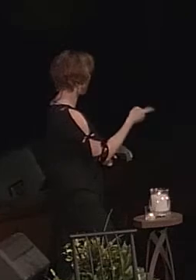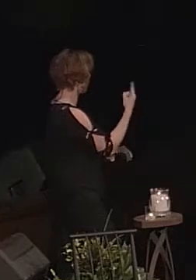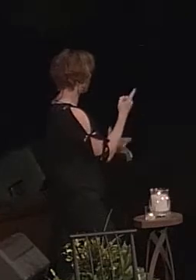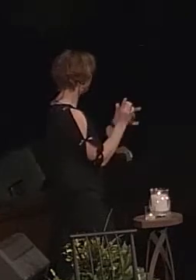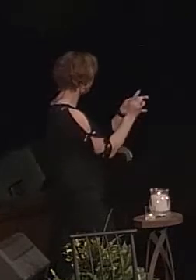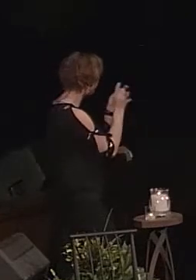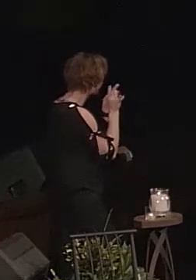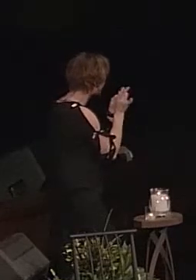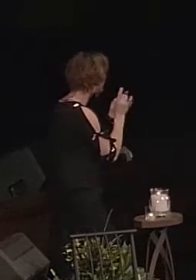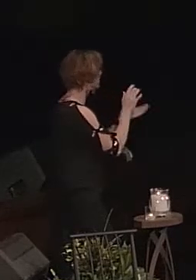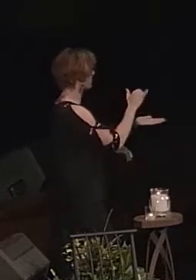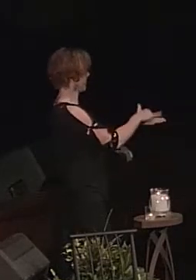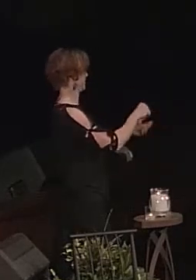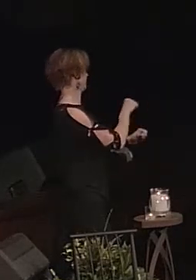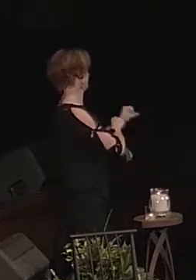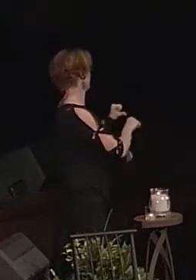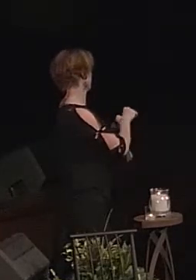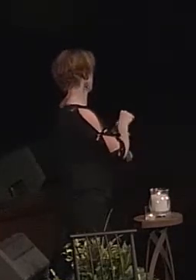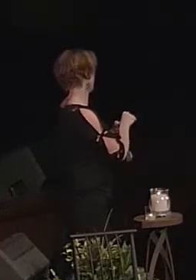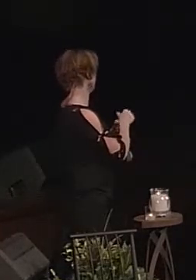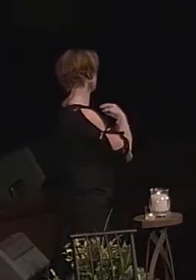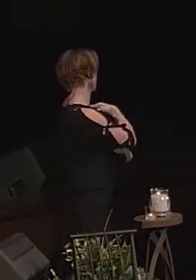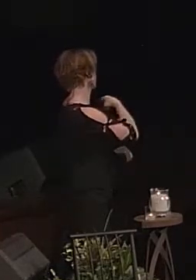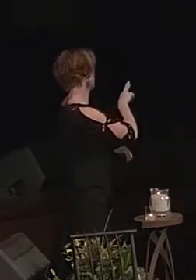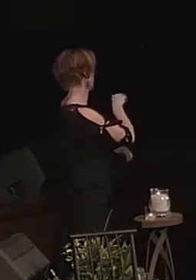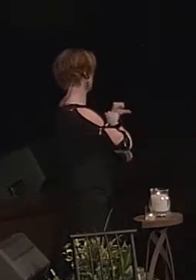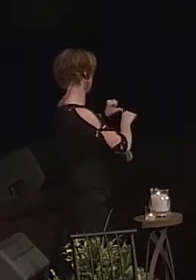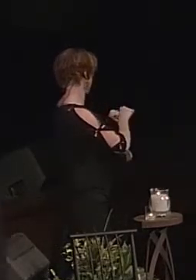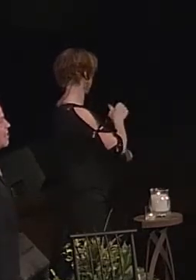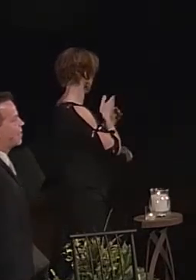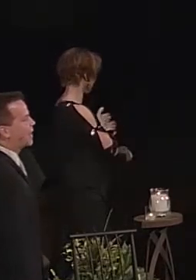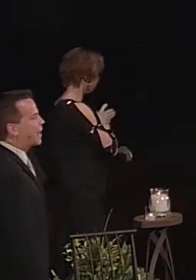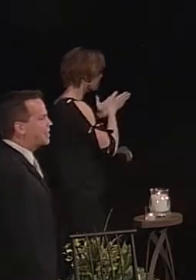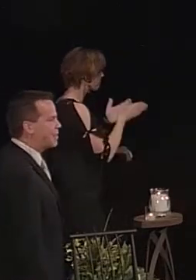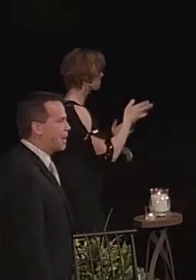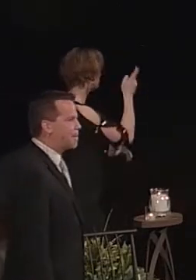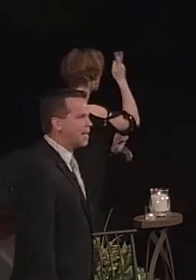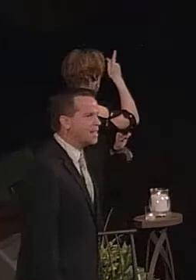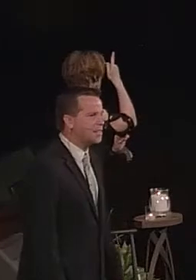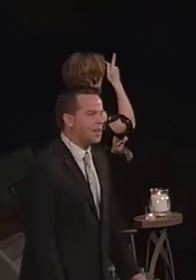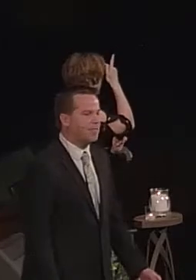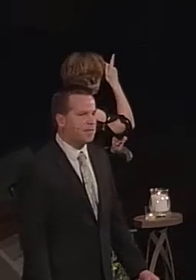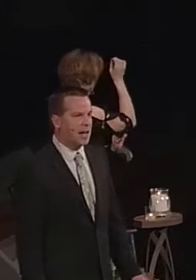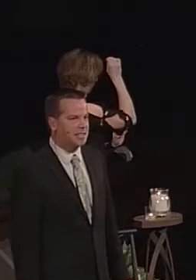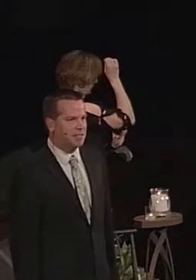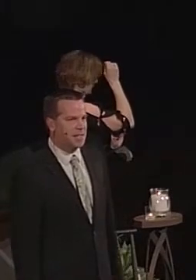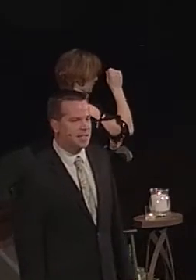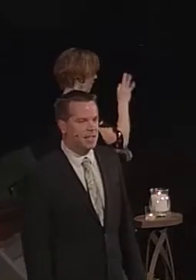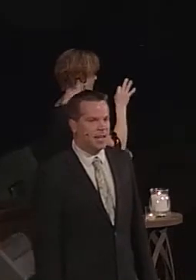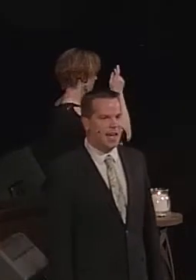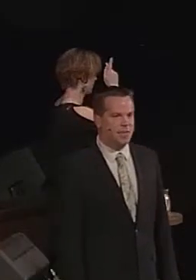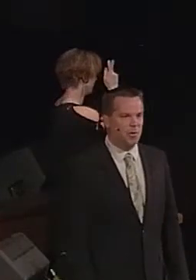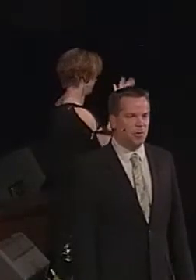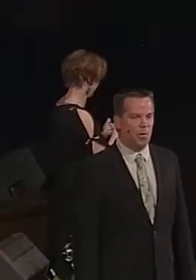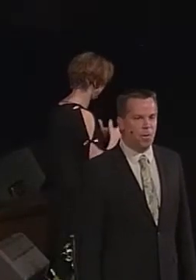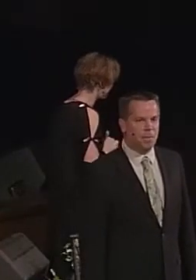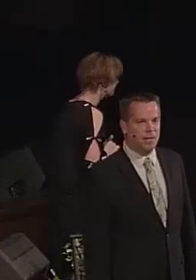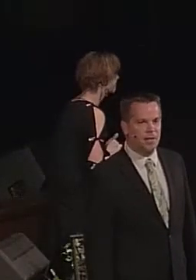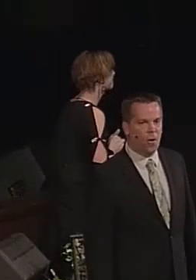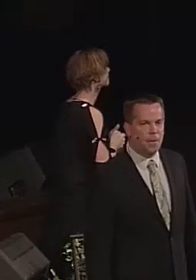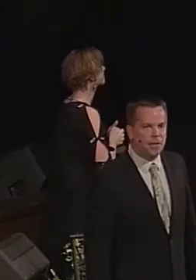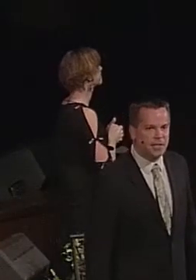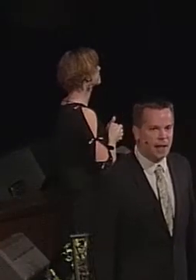So that's the science of religious science. What about the philosophy, opinions of philosophy? And